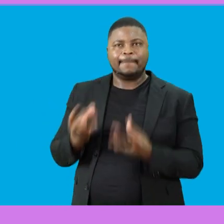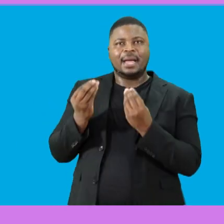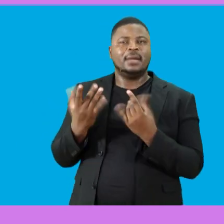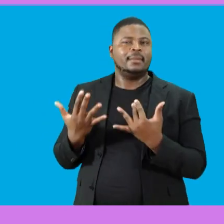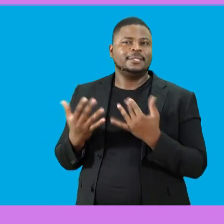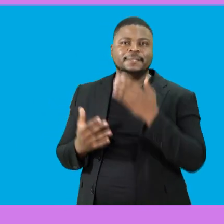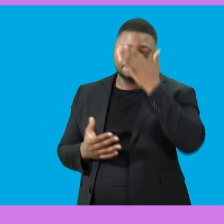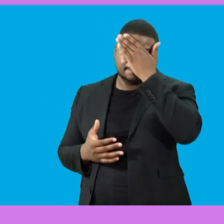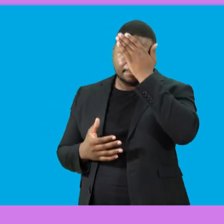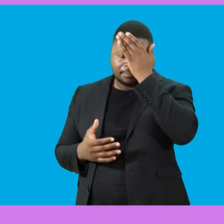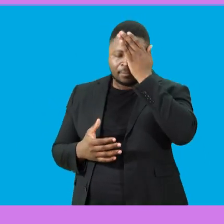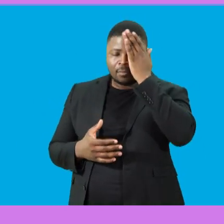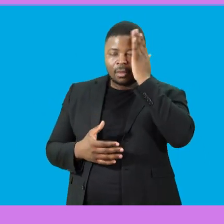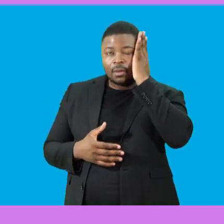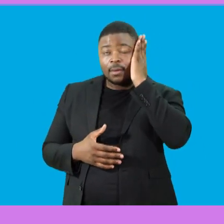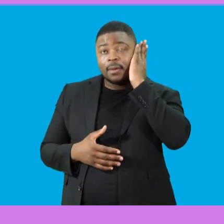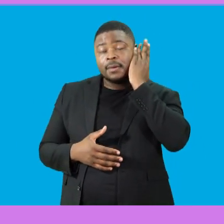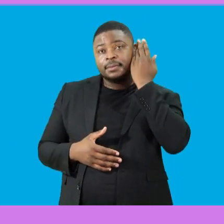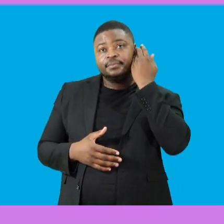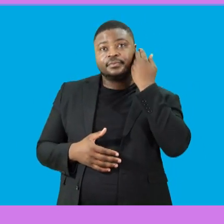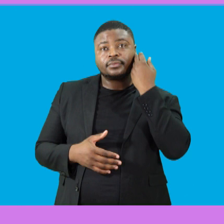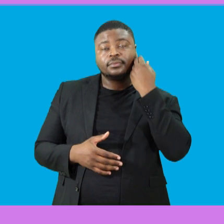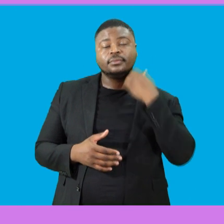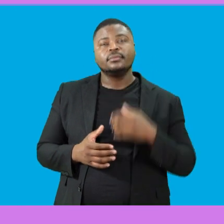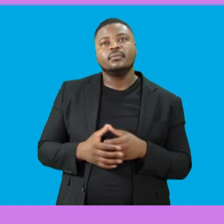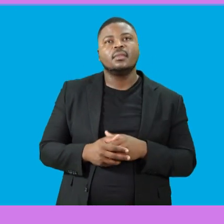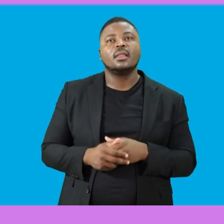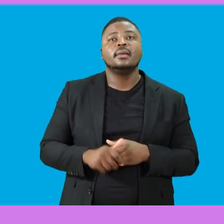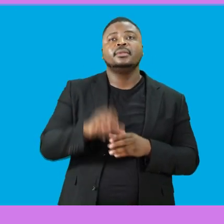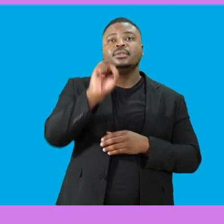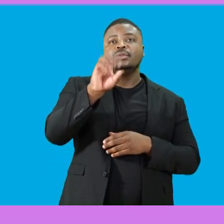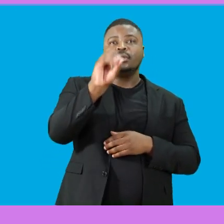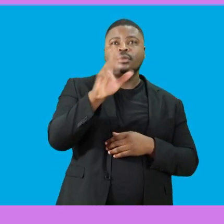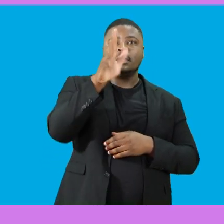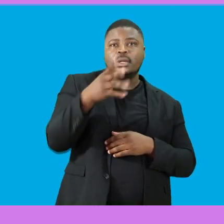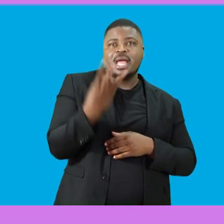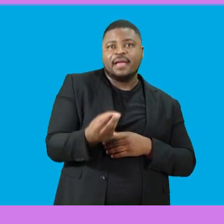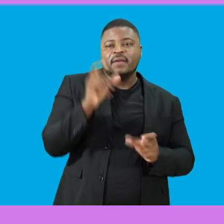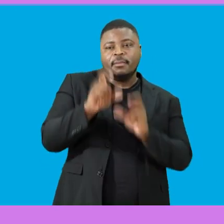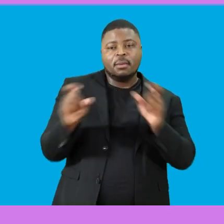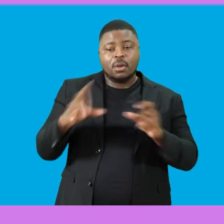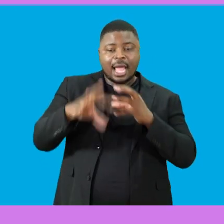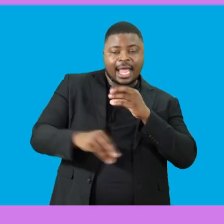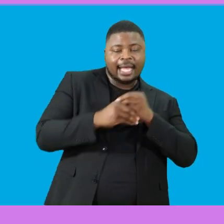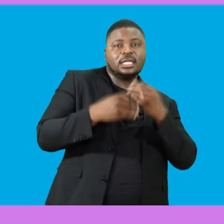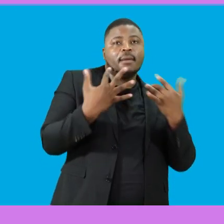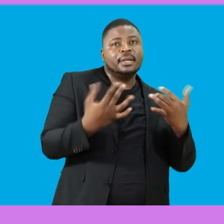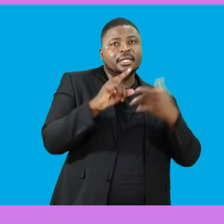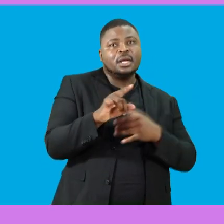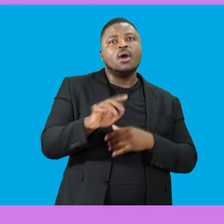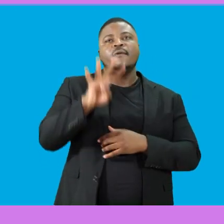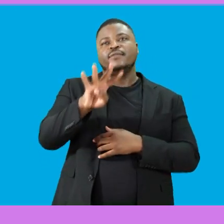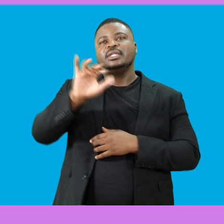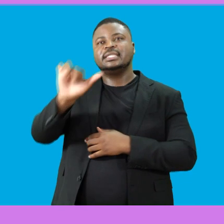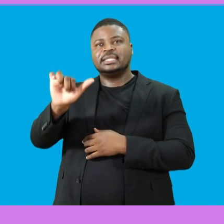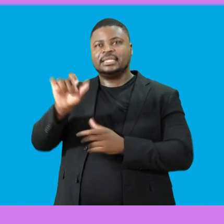multiplied by 115 over 100, which gives us 46. So we'll have 46 people now